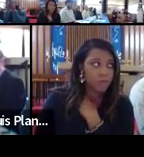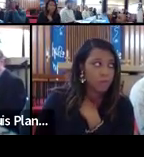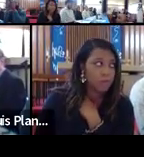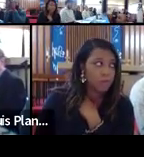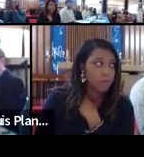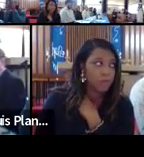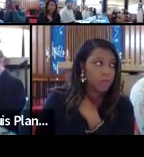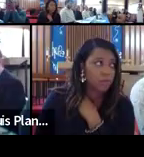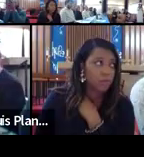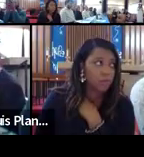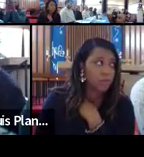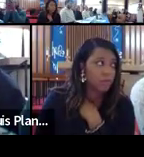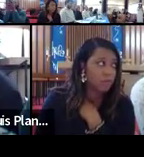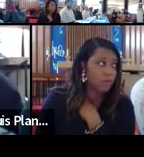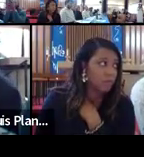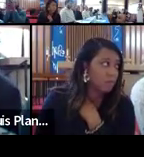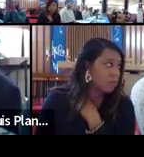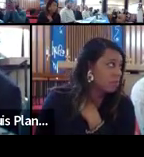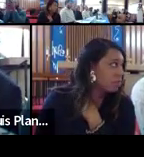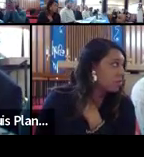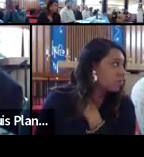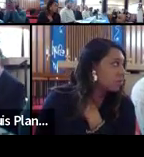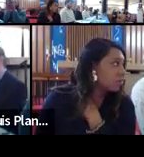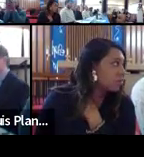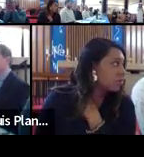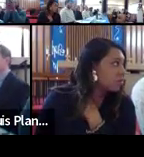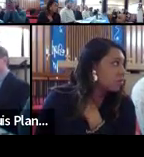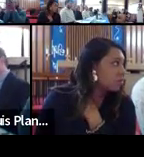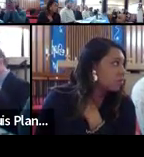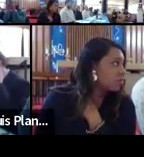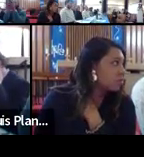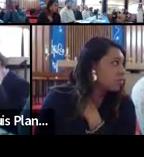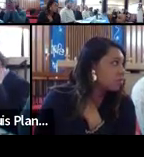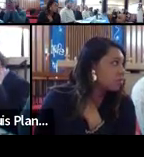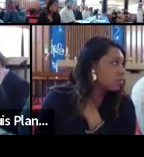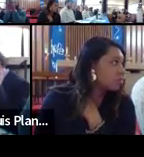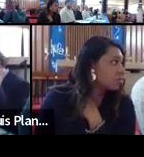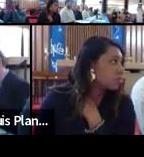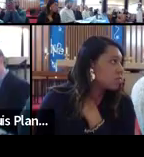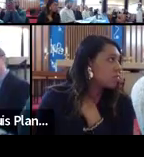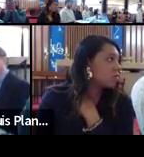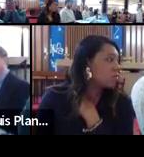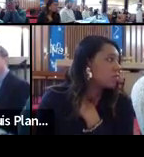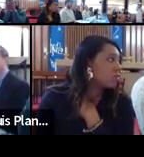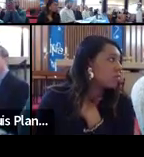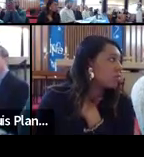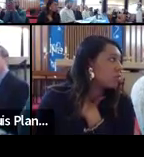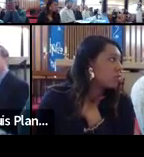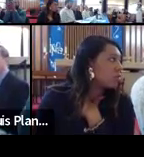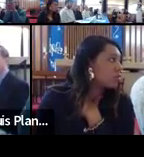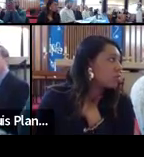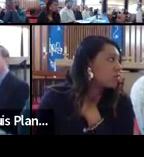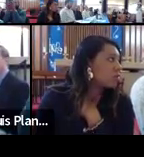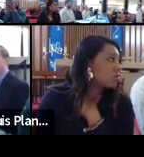attendance, strength, safety, and overall well-being. This plan aligns with what our